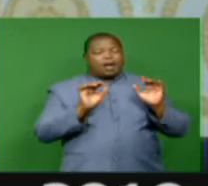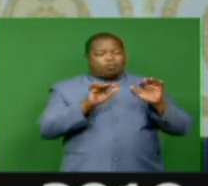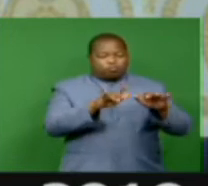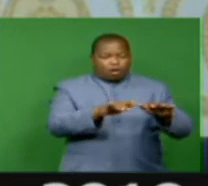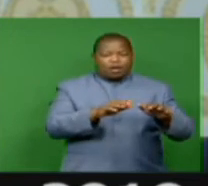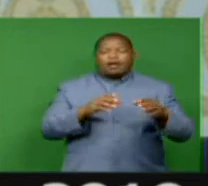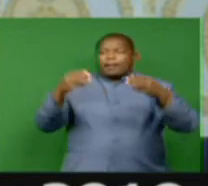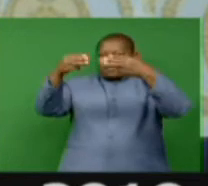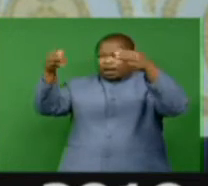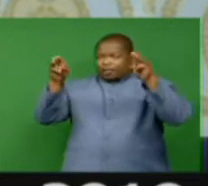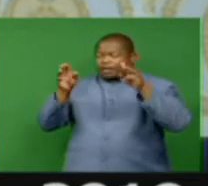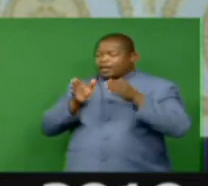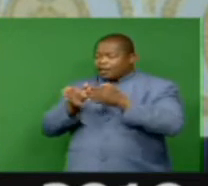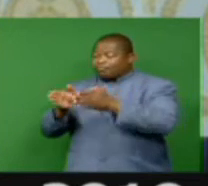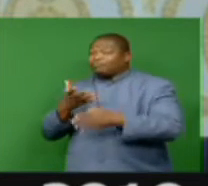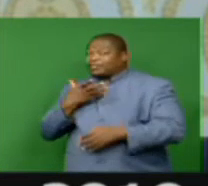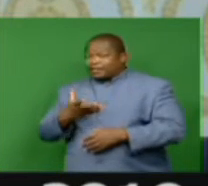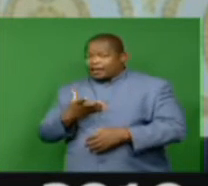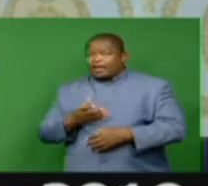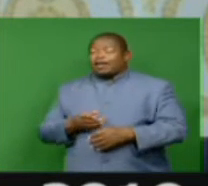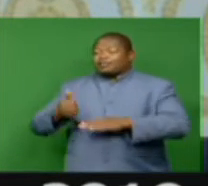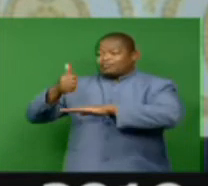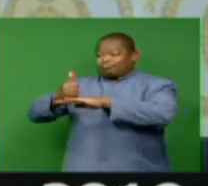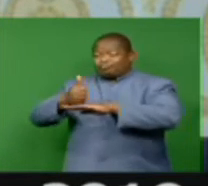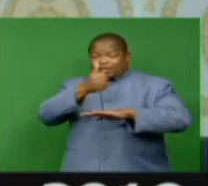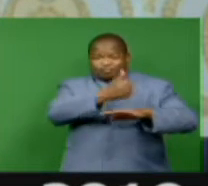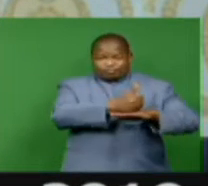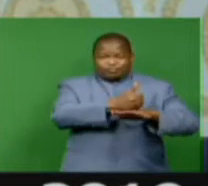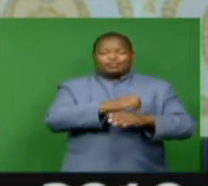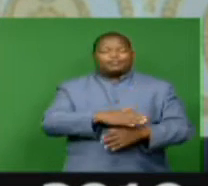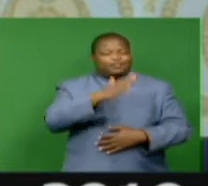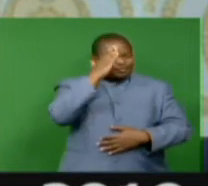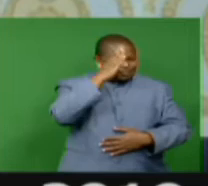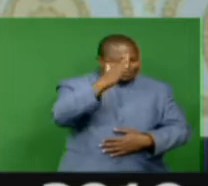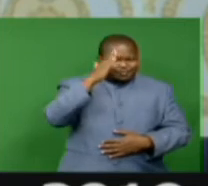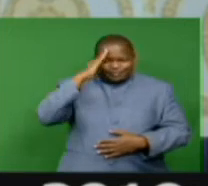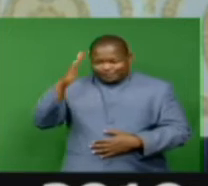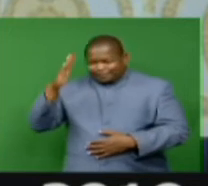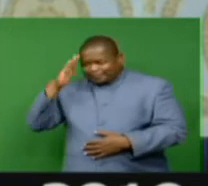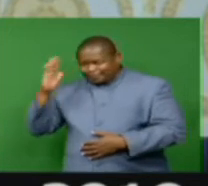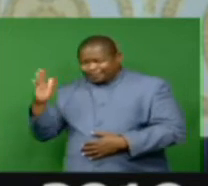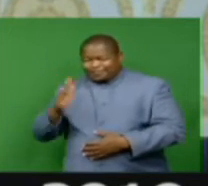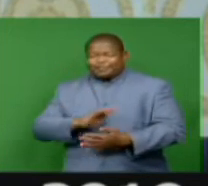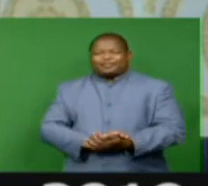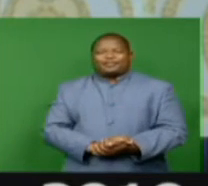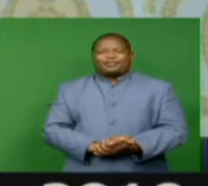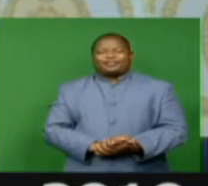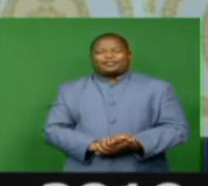Industries, distinguished ladies and gentlemen, sinvusele nonke bekunene lapha emandvu.